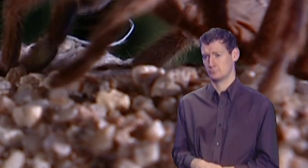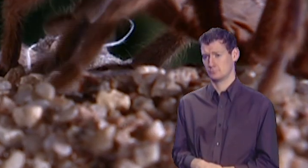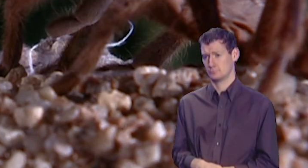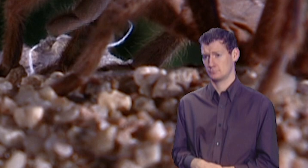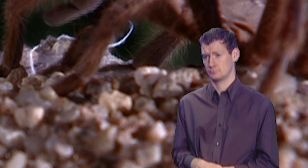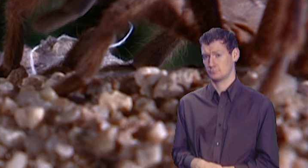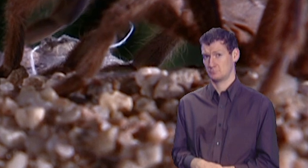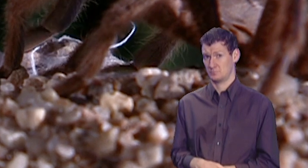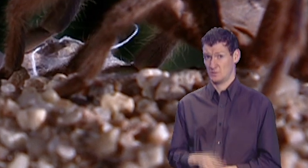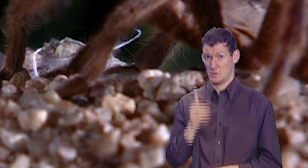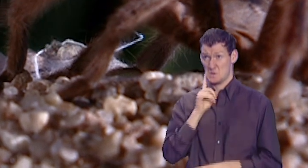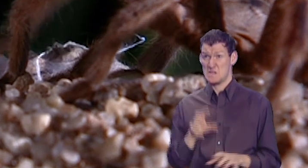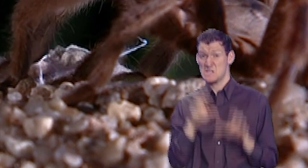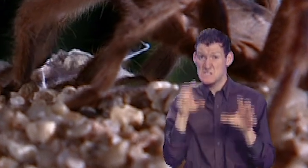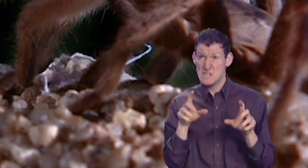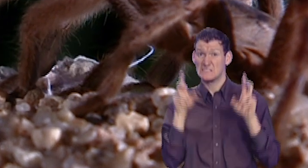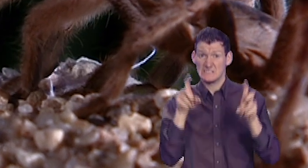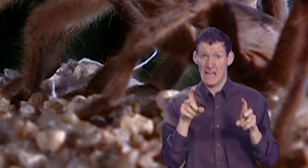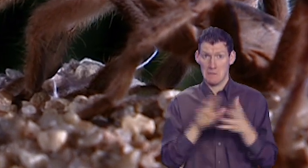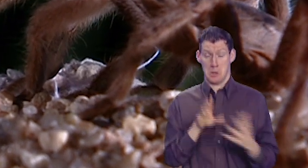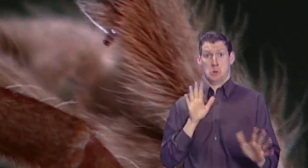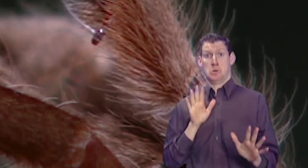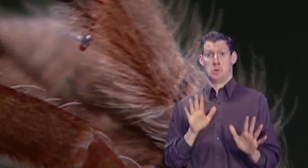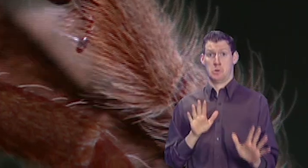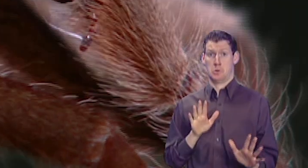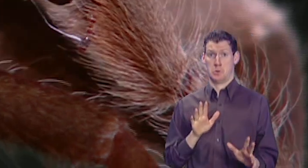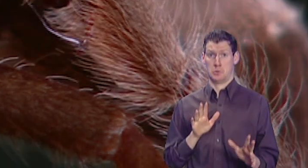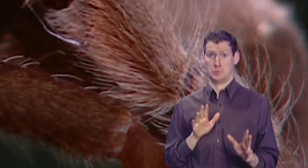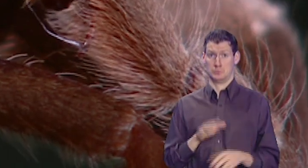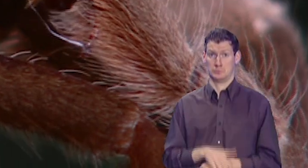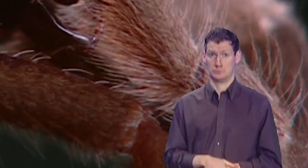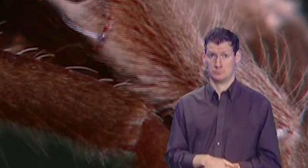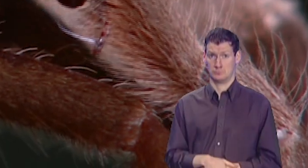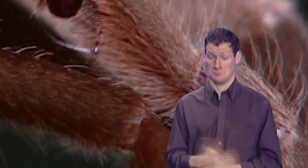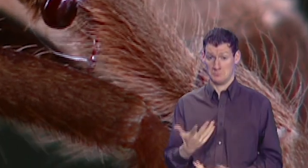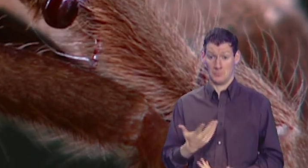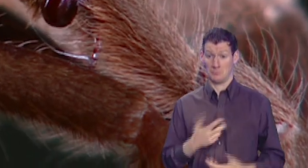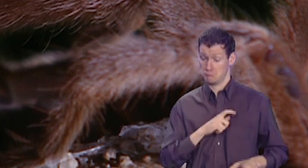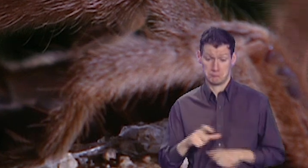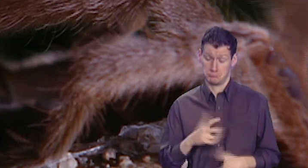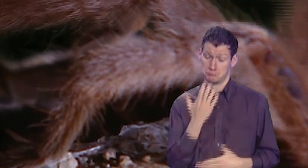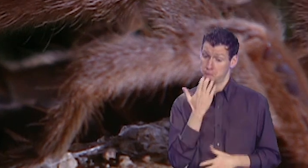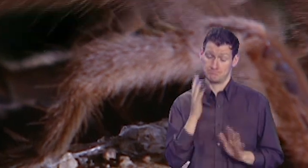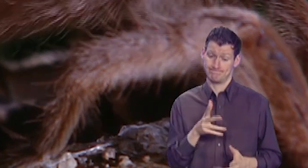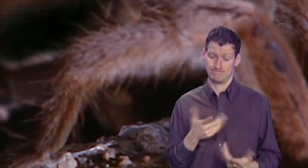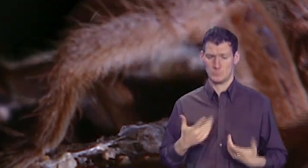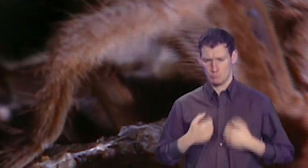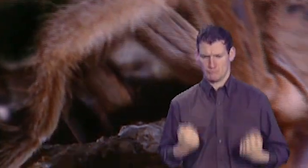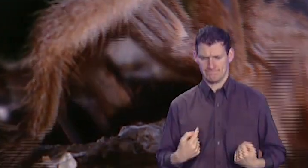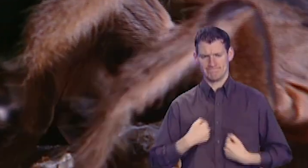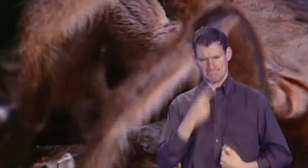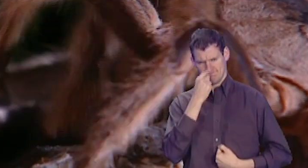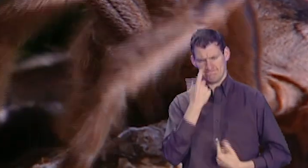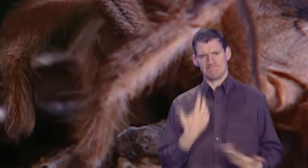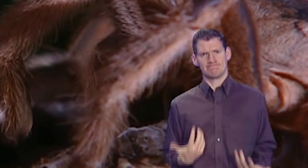A less than welcoming attack abruptly ends their first embrace. Far from put off, he's willing to prove he's got what